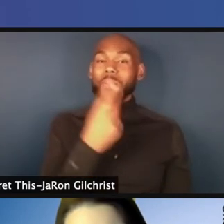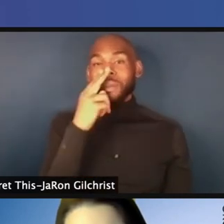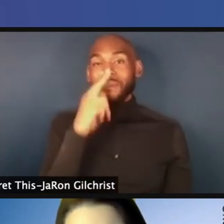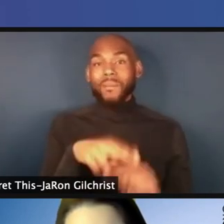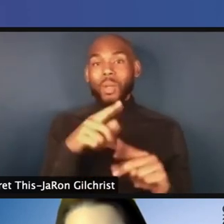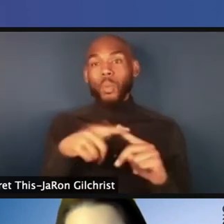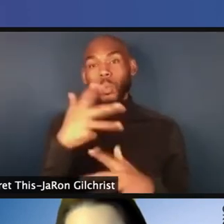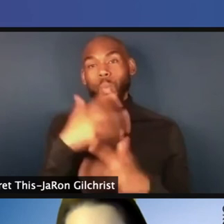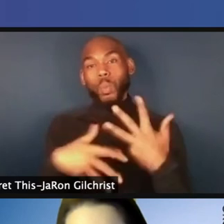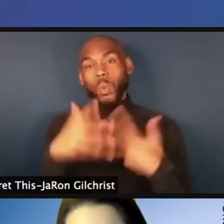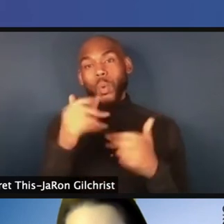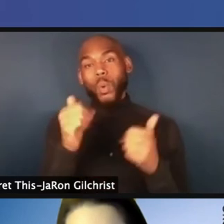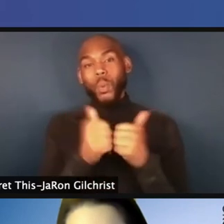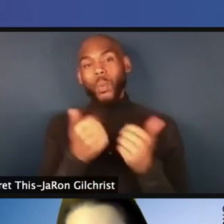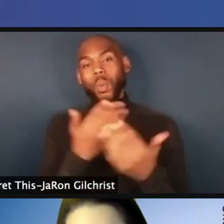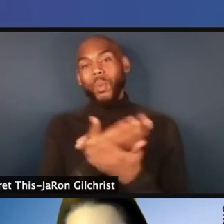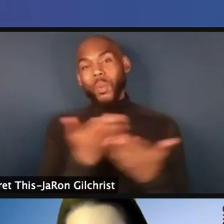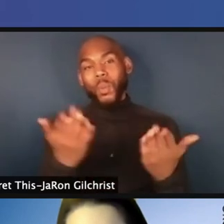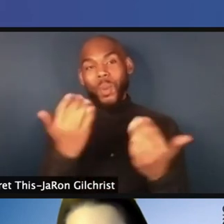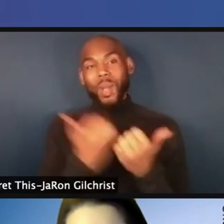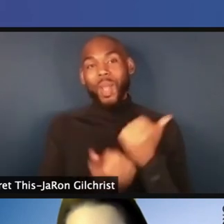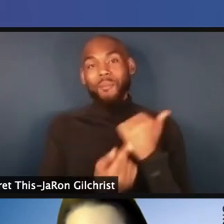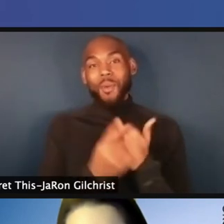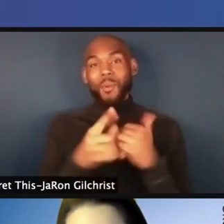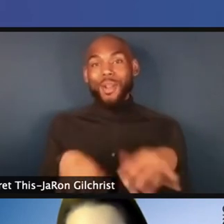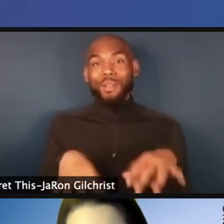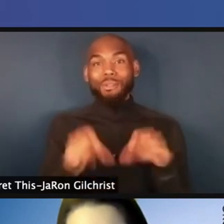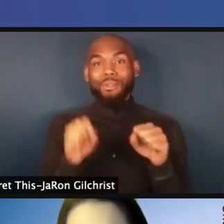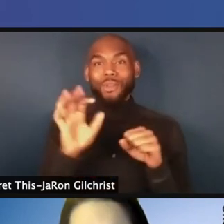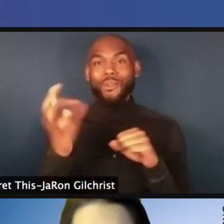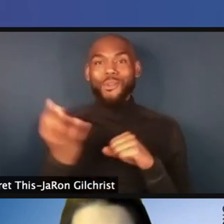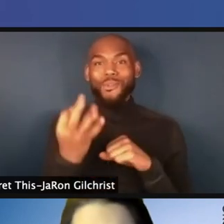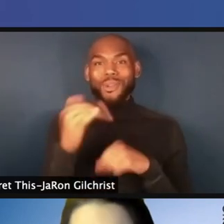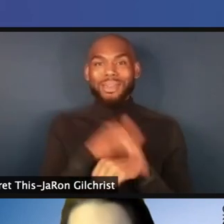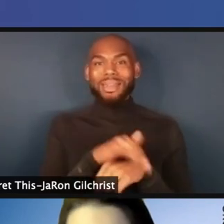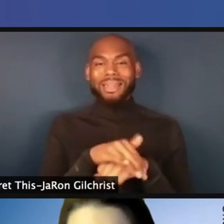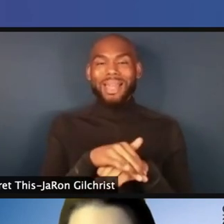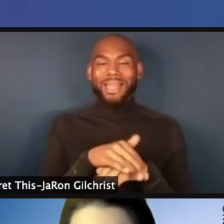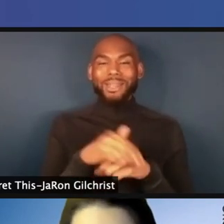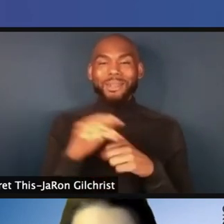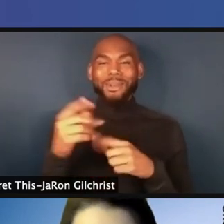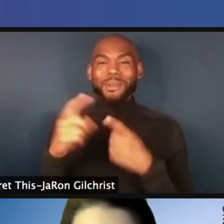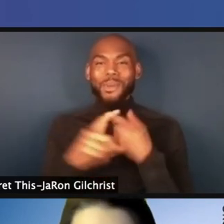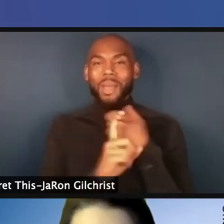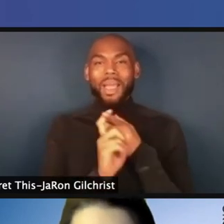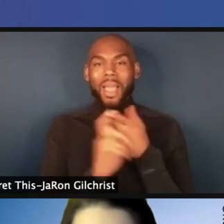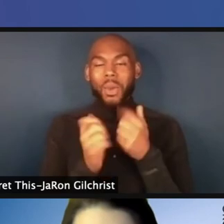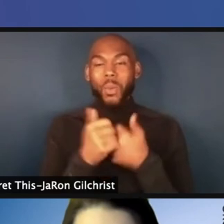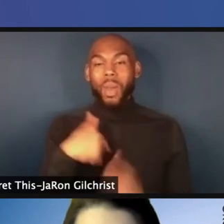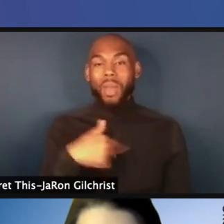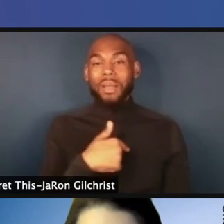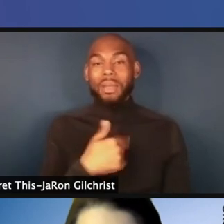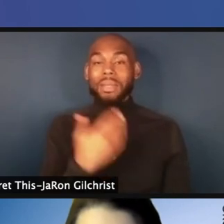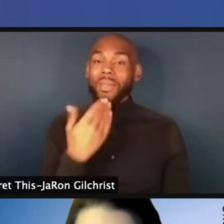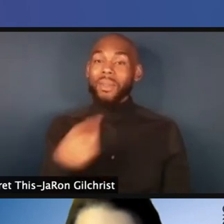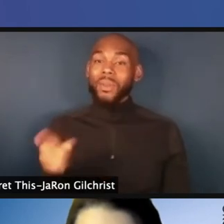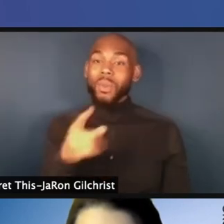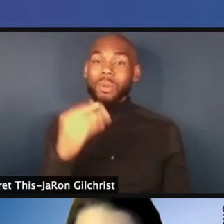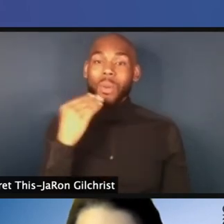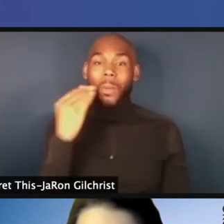with the Groundwater ladies and with everyone who took their Friday night to hang out with us. Thank you for listening at home. If you haven't